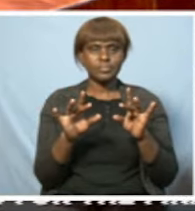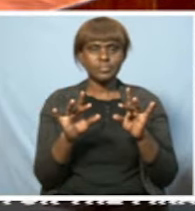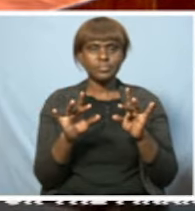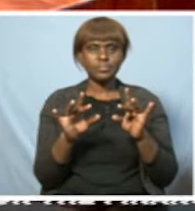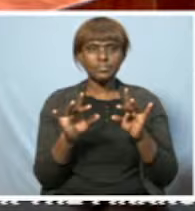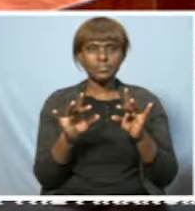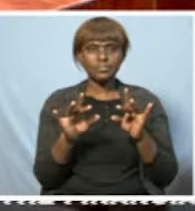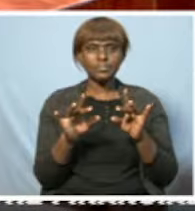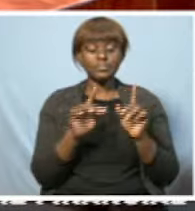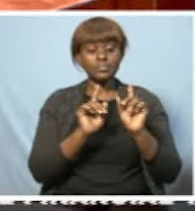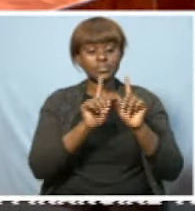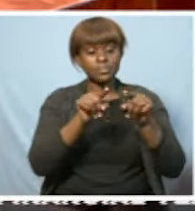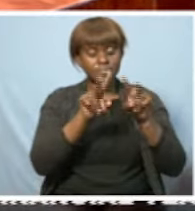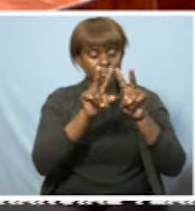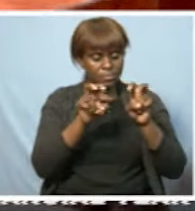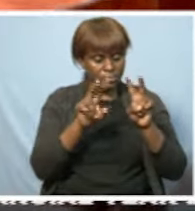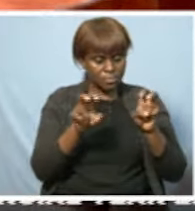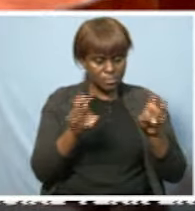to go and check